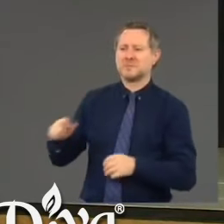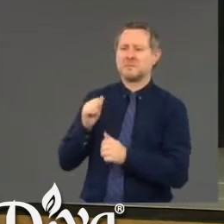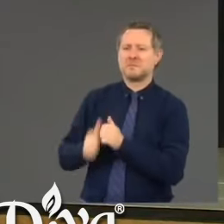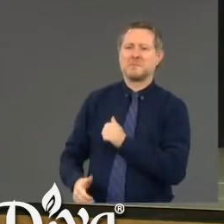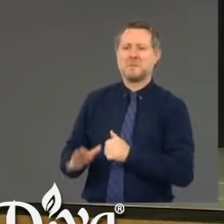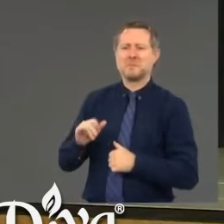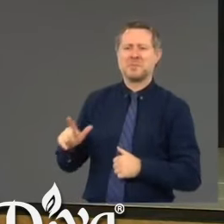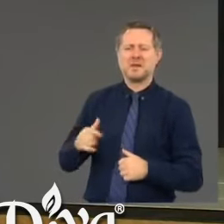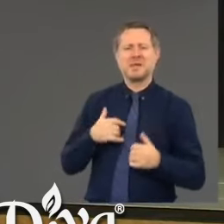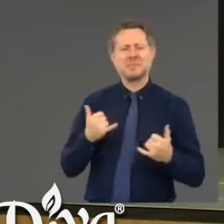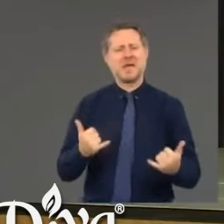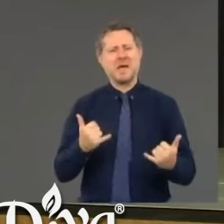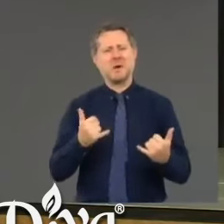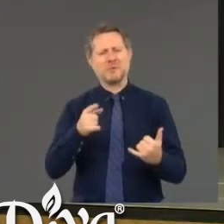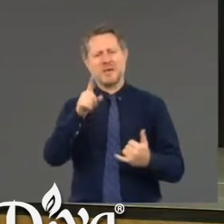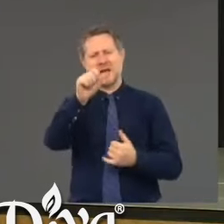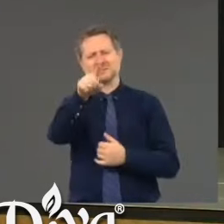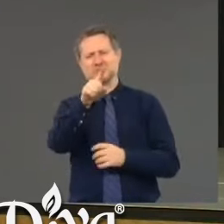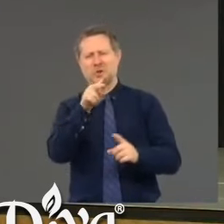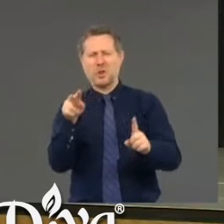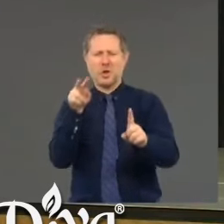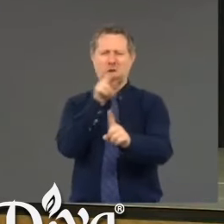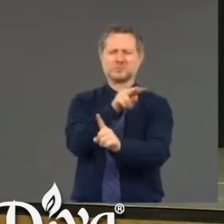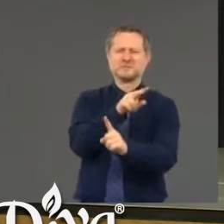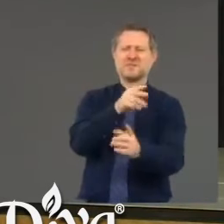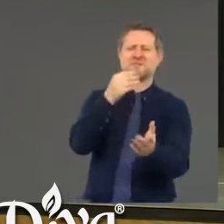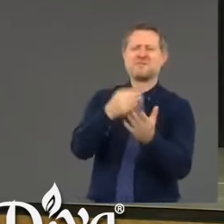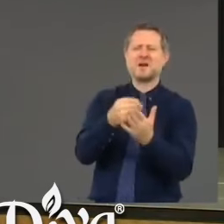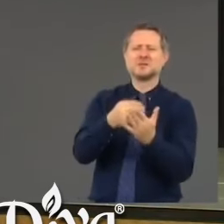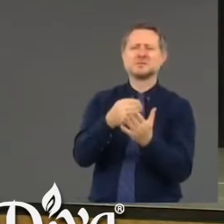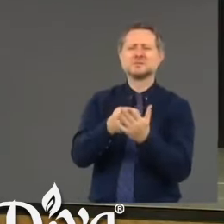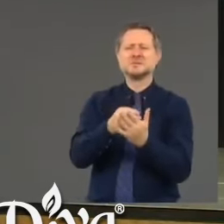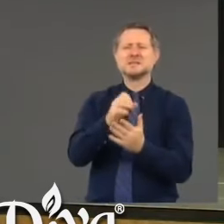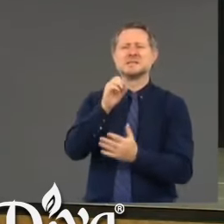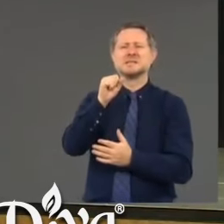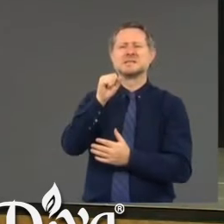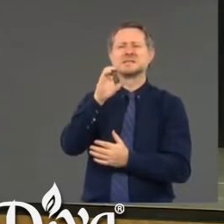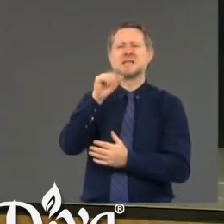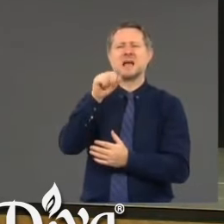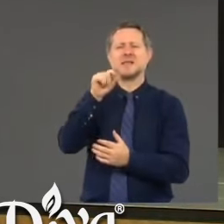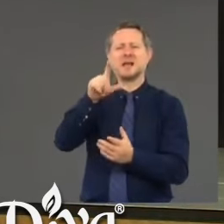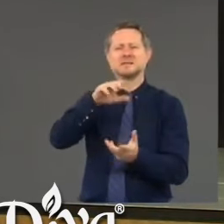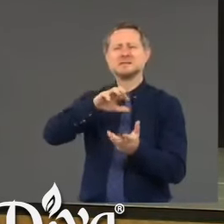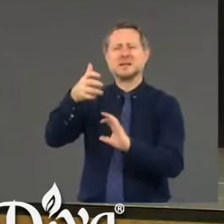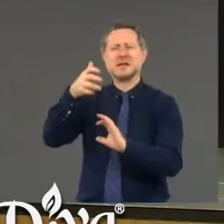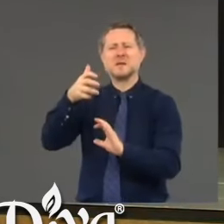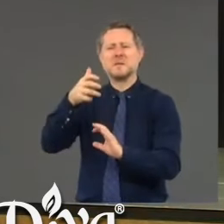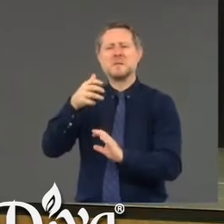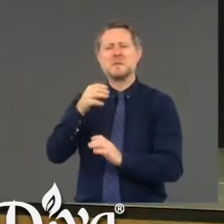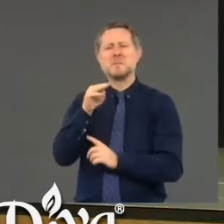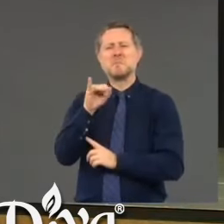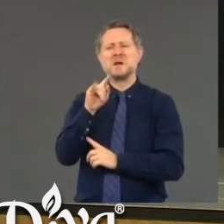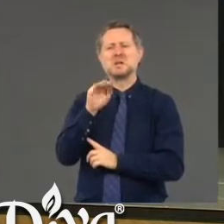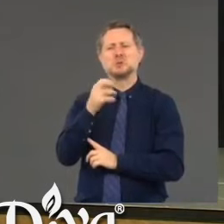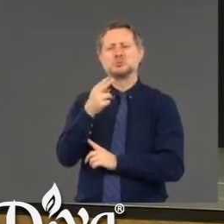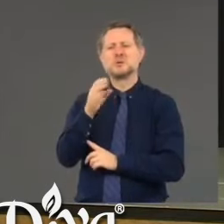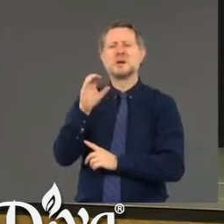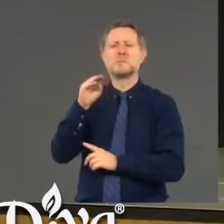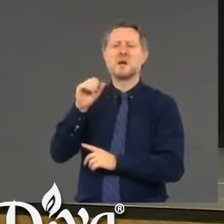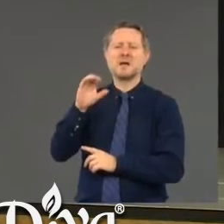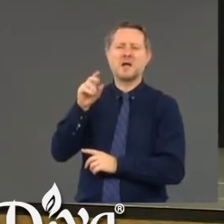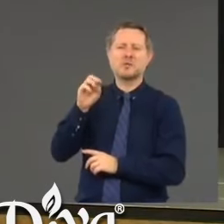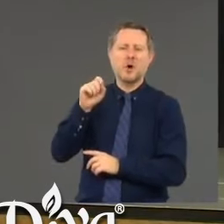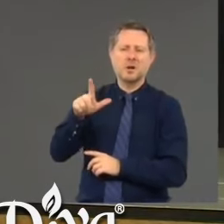look even at the financial scandal, with McConnell, people desperate, losing their homes, their jobs, he basically said